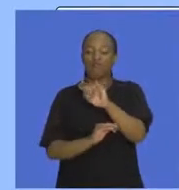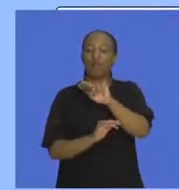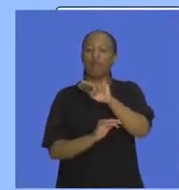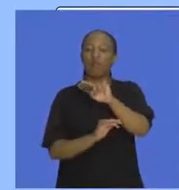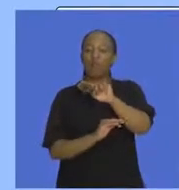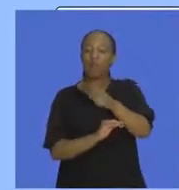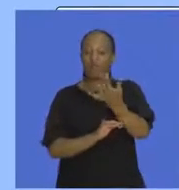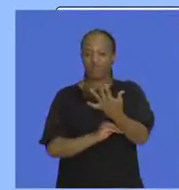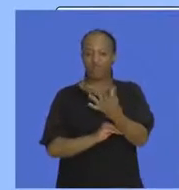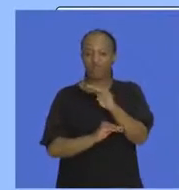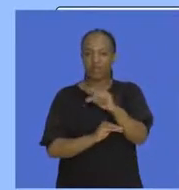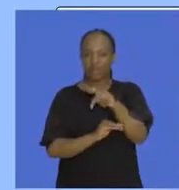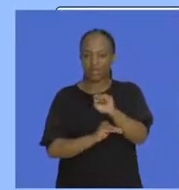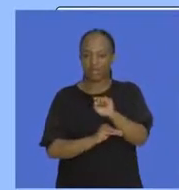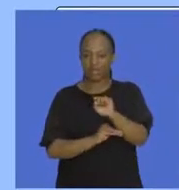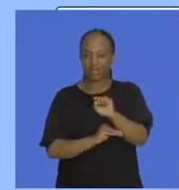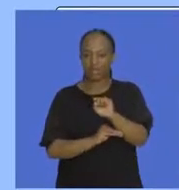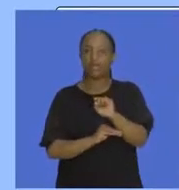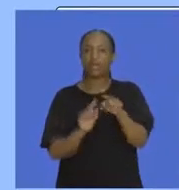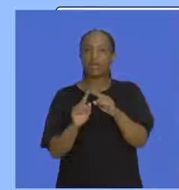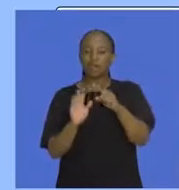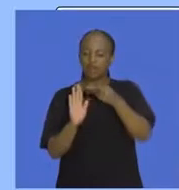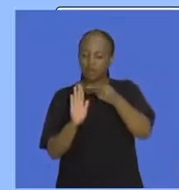amperes, while across through